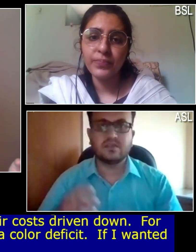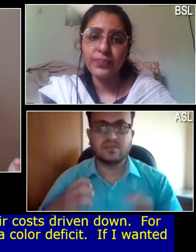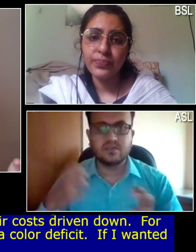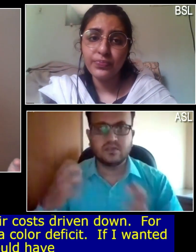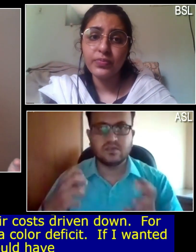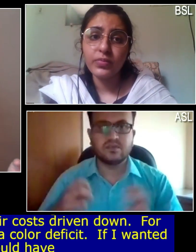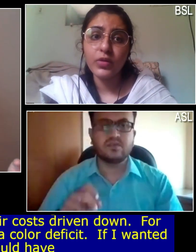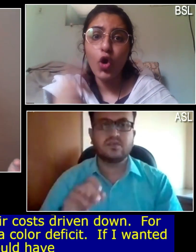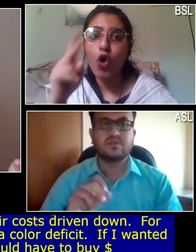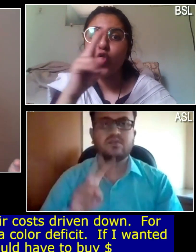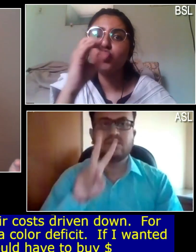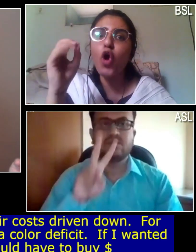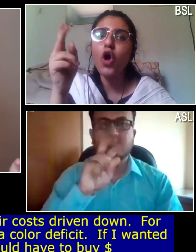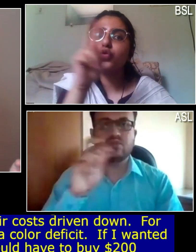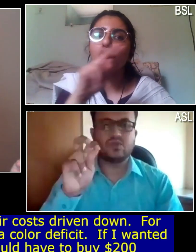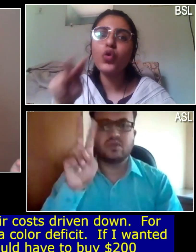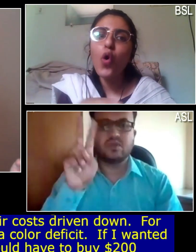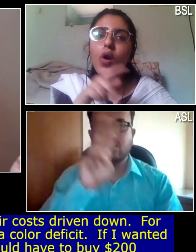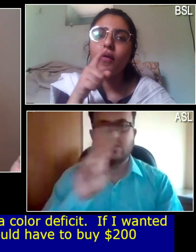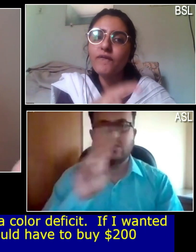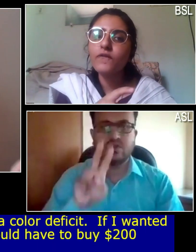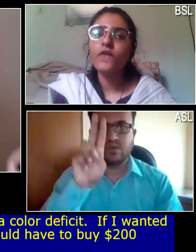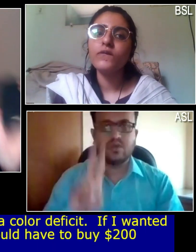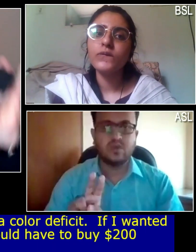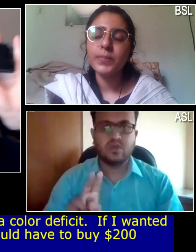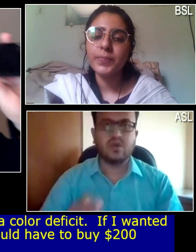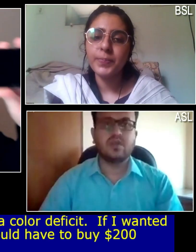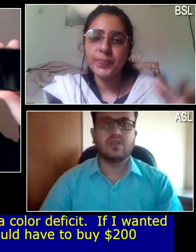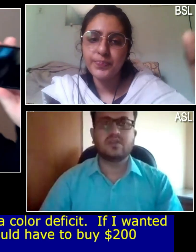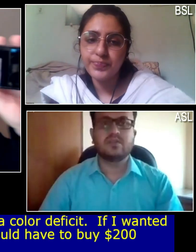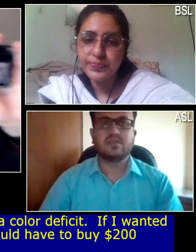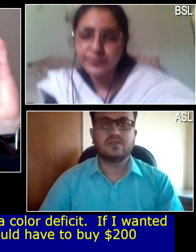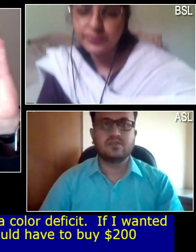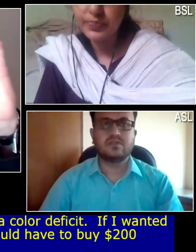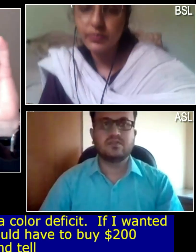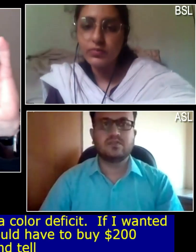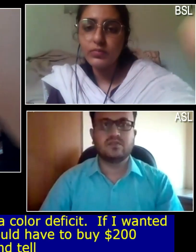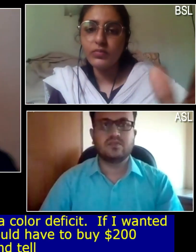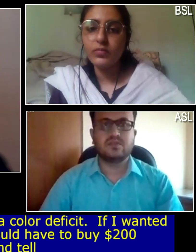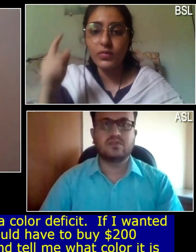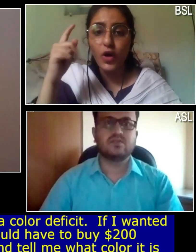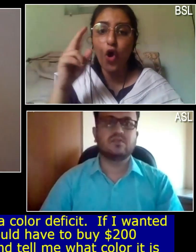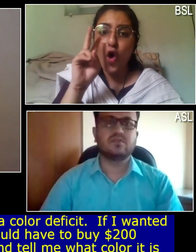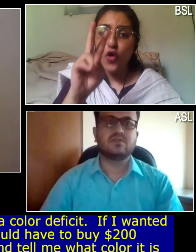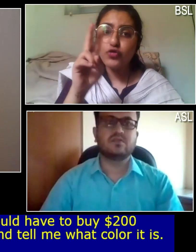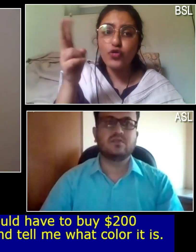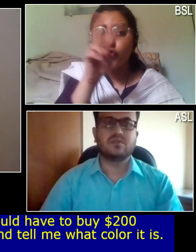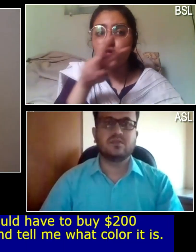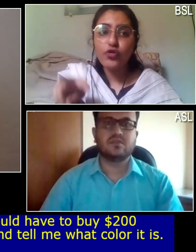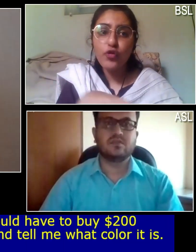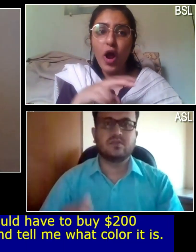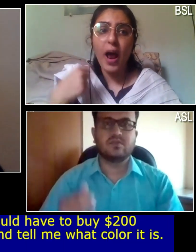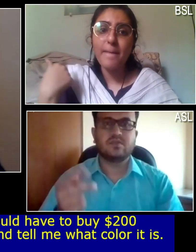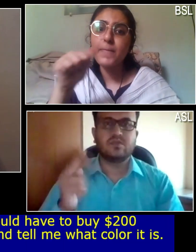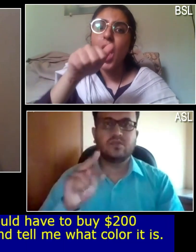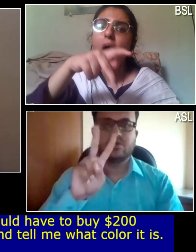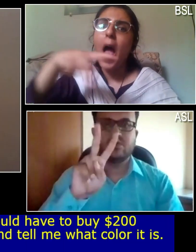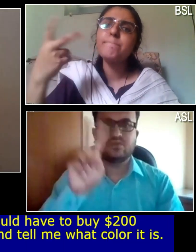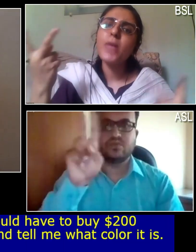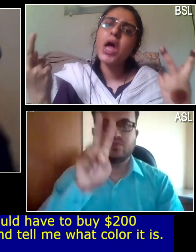and hold it against the cloth and tell me what color it is. Now I can get a $2 app on my Android that does the same thing.